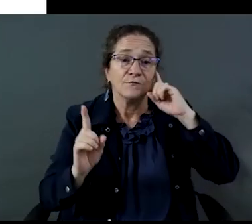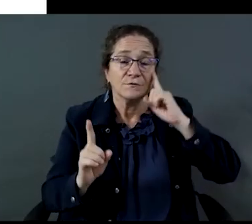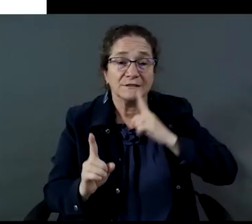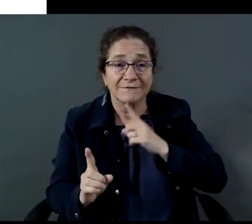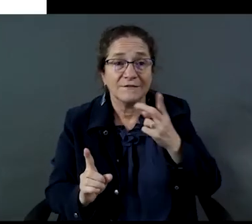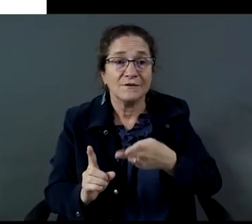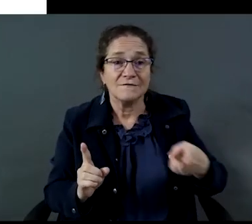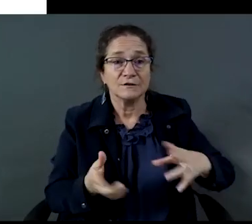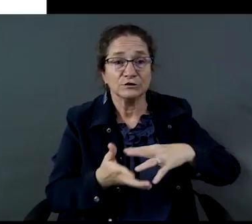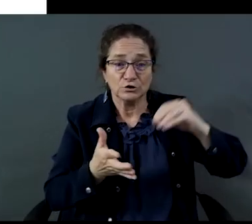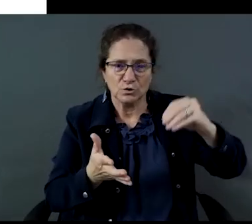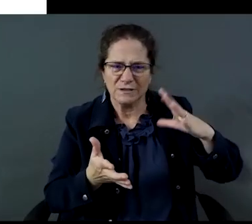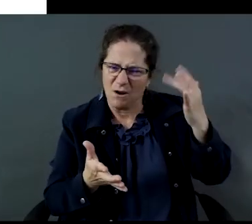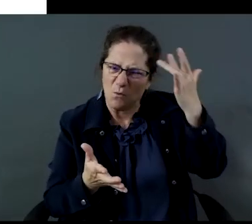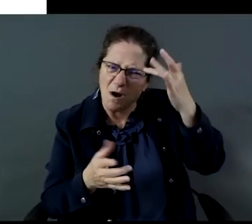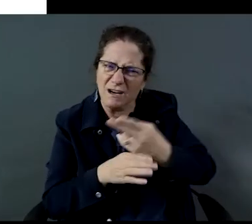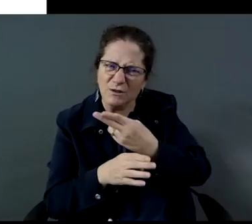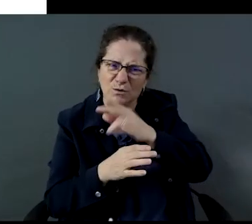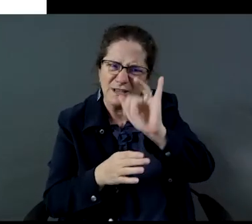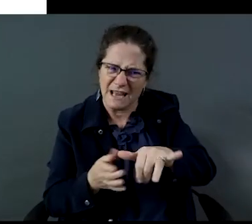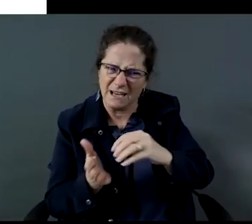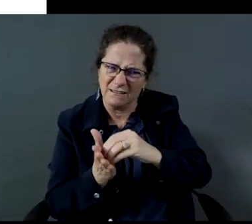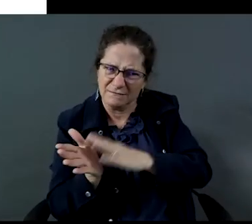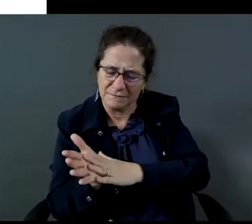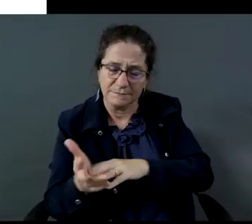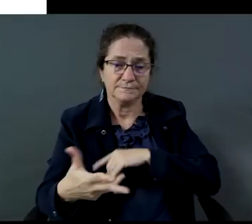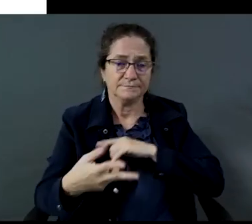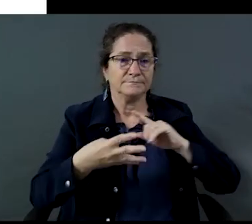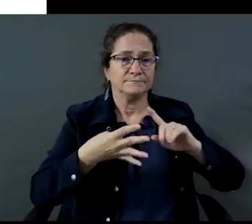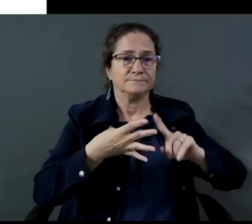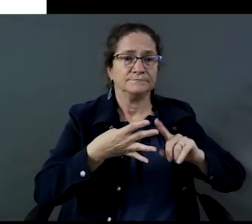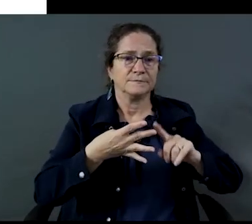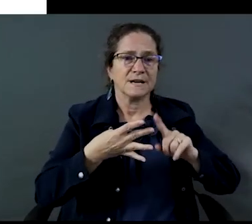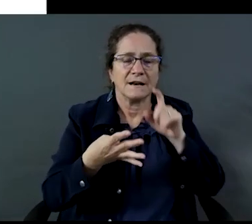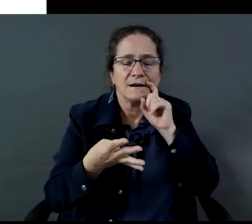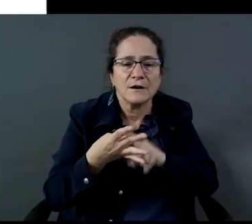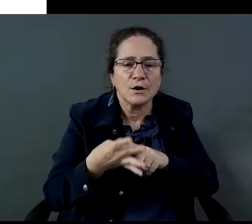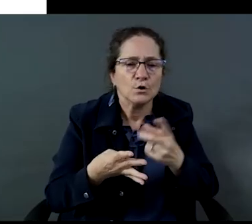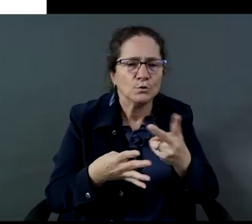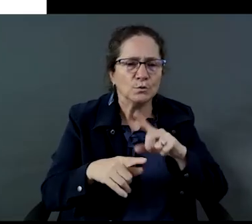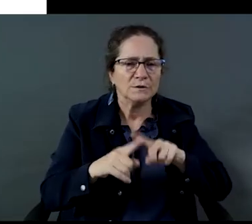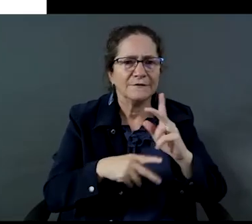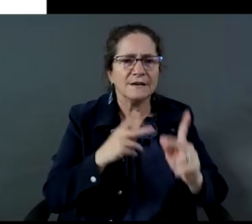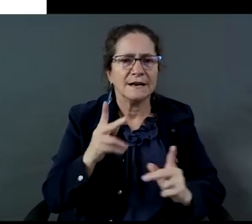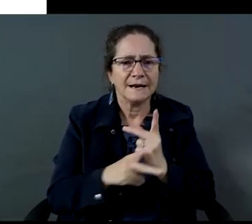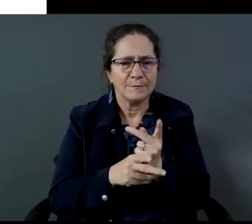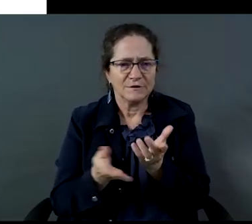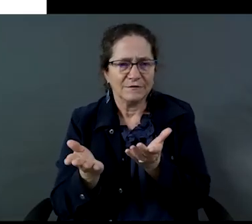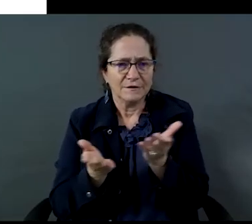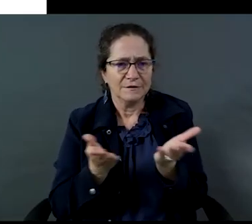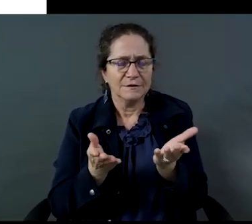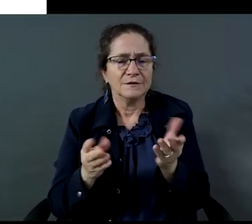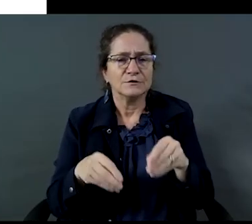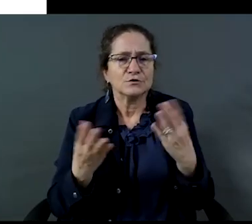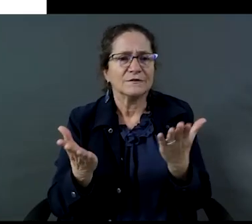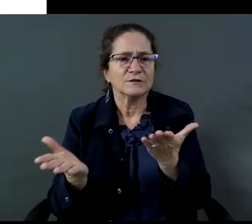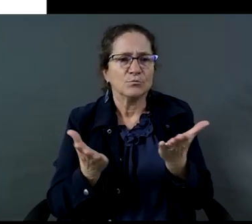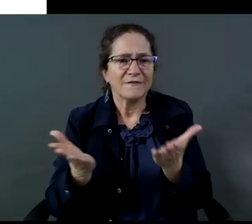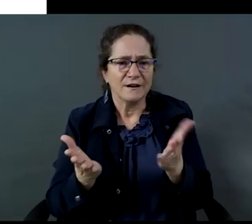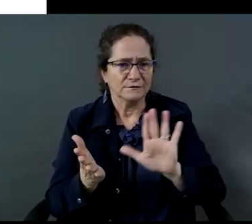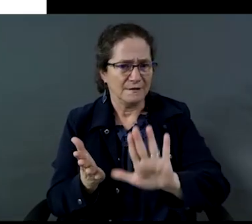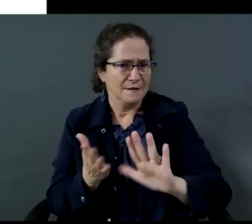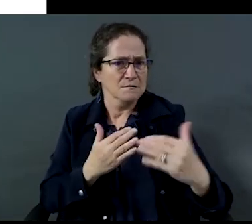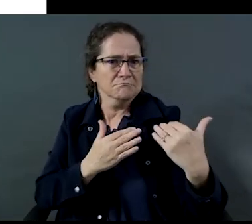document. Number 2, participants will be able to identify 2 different types of service providers and their roles related to deaf and hard of hearing students in the elementary